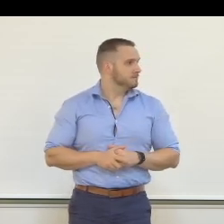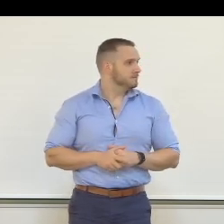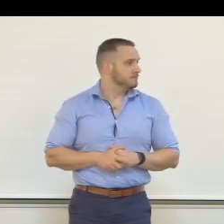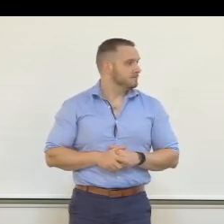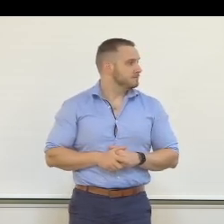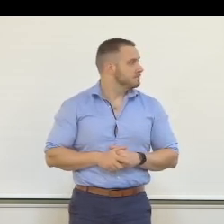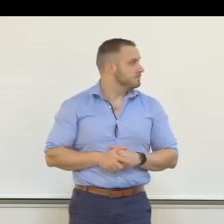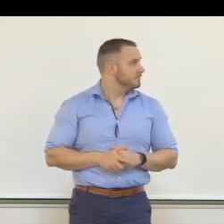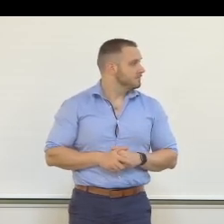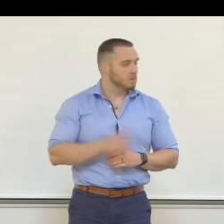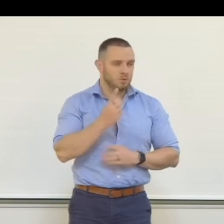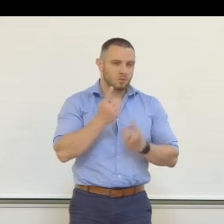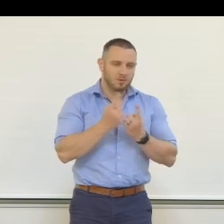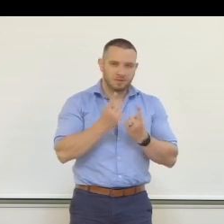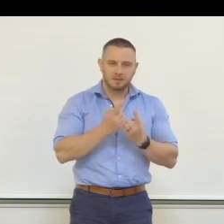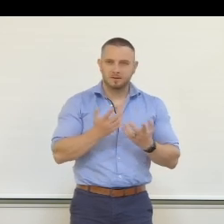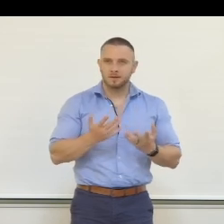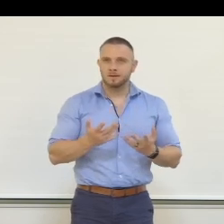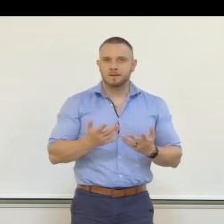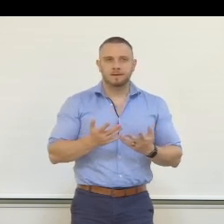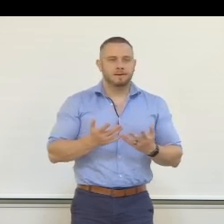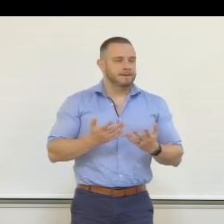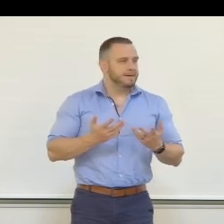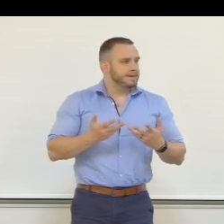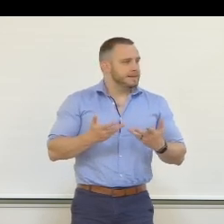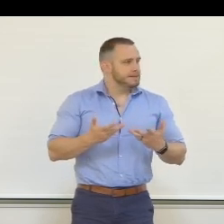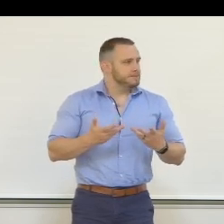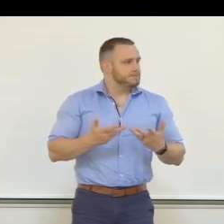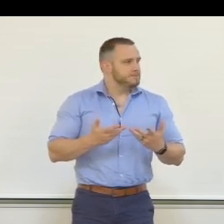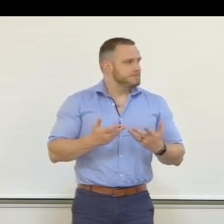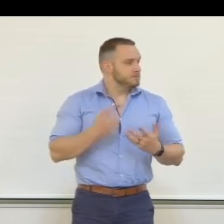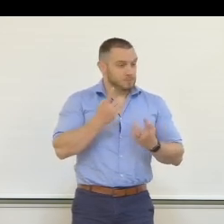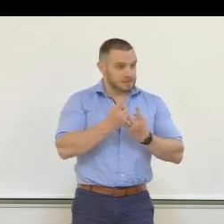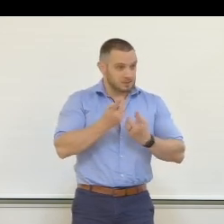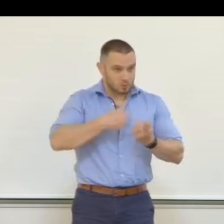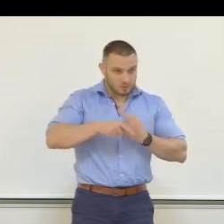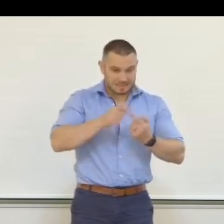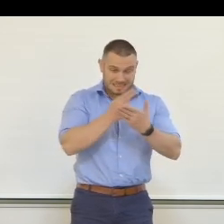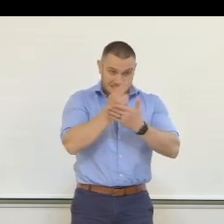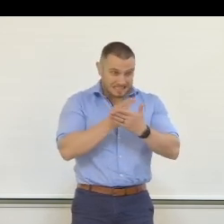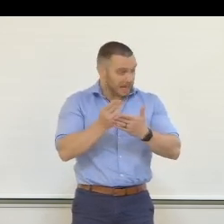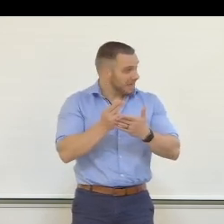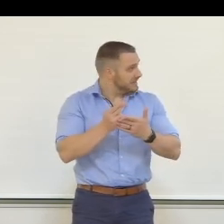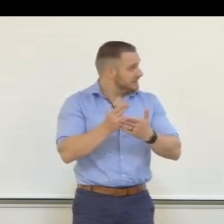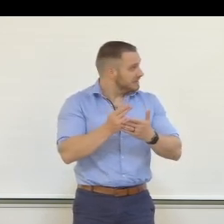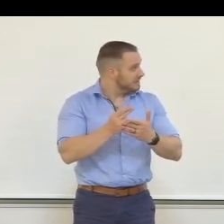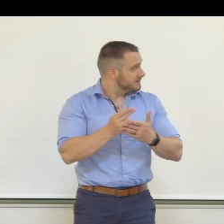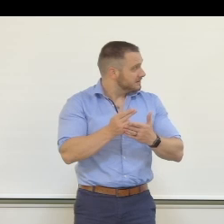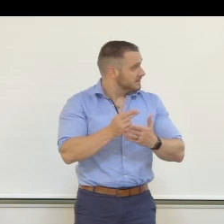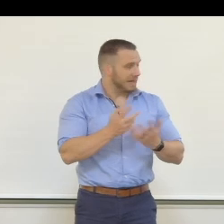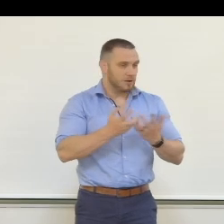small piece of, well, not really anecdote, but one piece of information. Design-wise, there's lots of room for